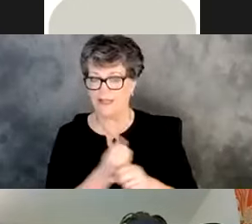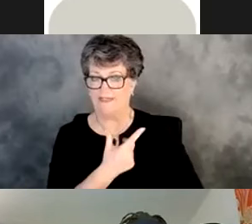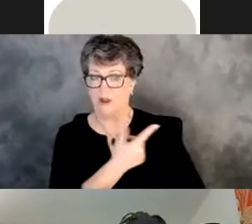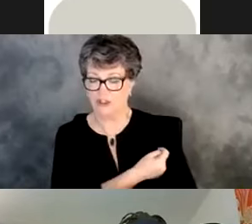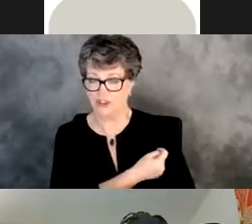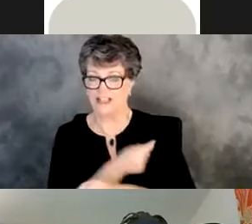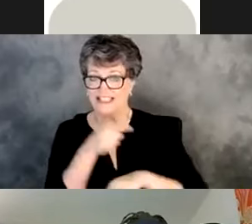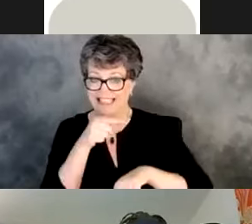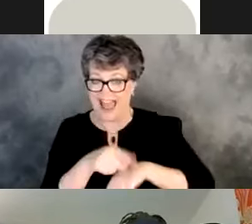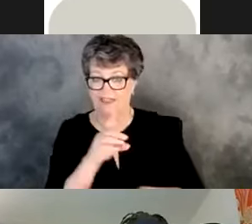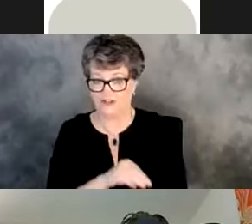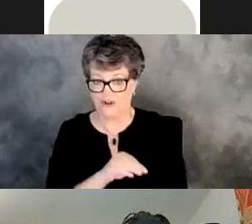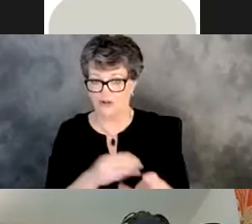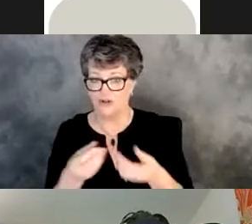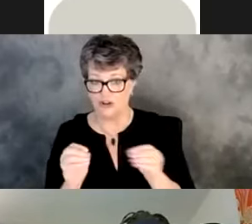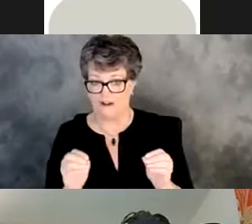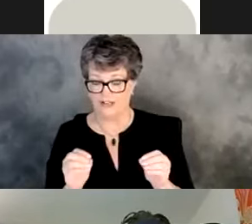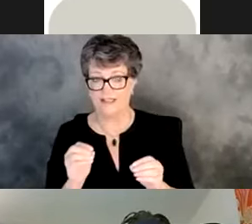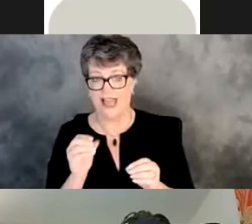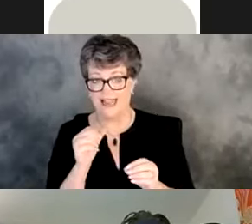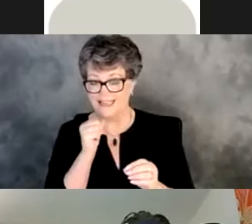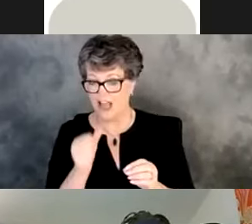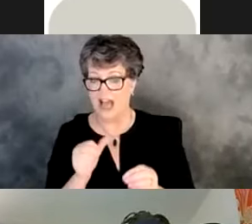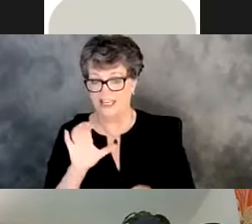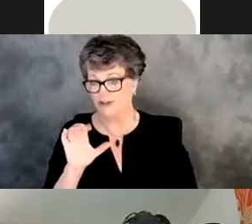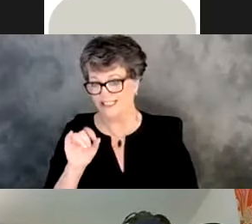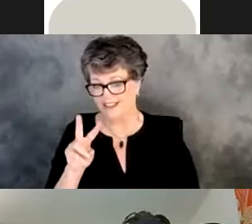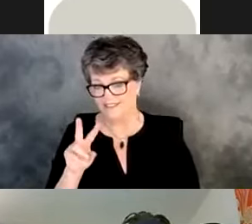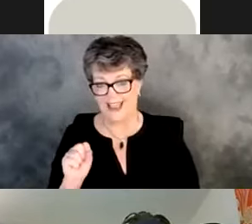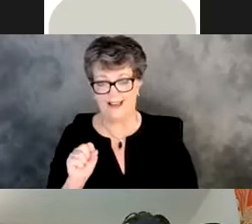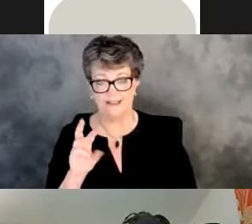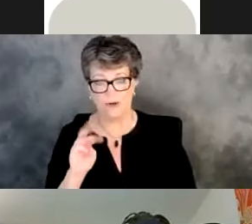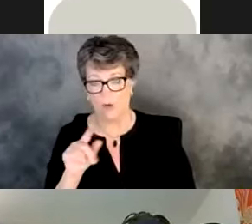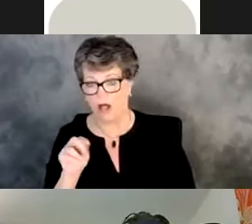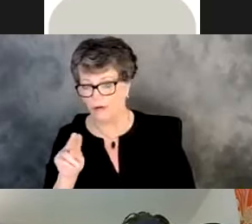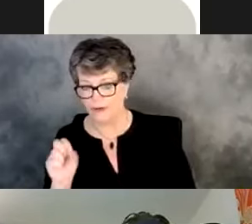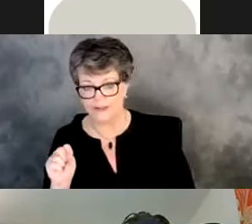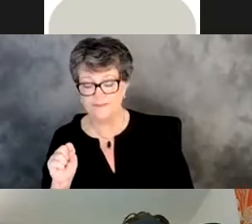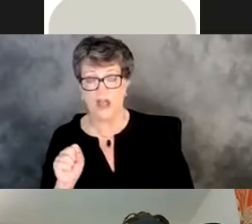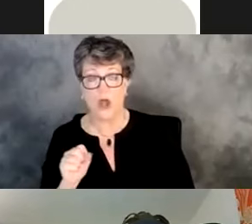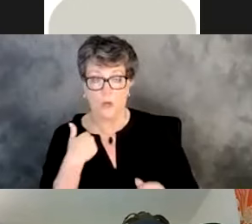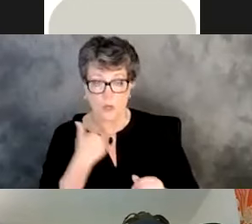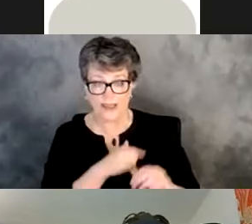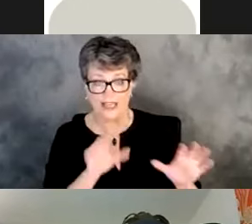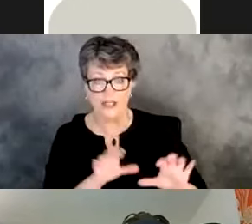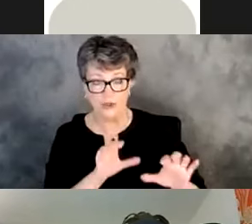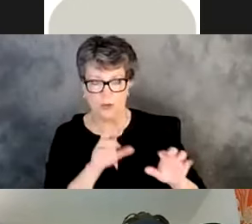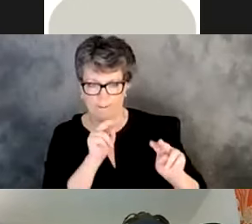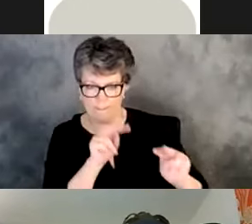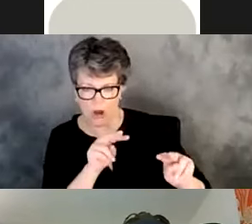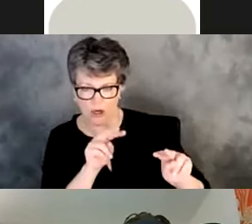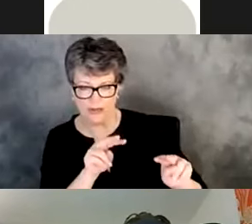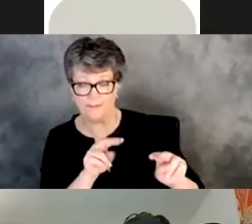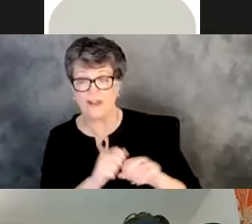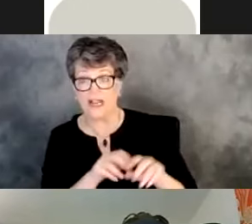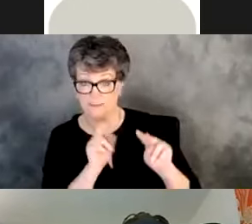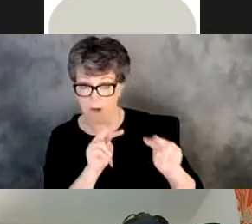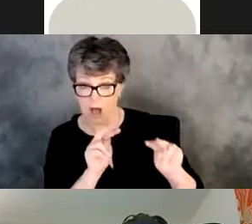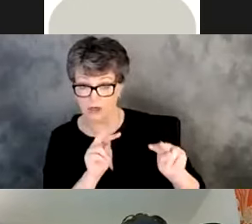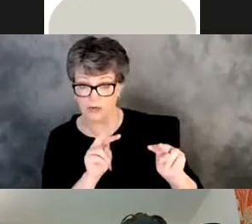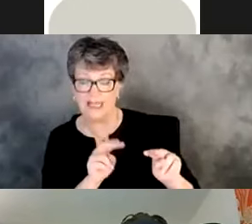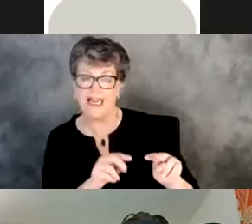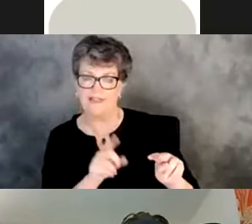at their doctor's office rather than your CVS, Walgreens, Walmart, so that we can do the monitoring, because the monitoring is supposed